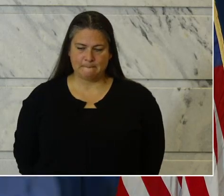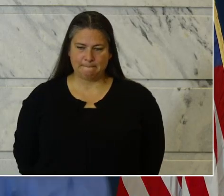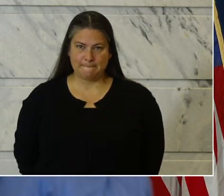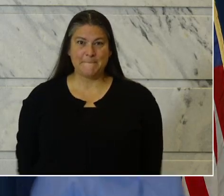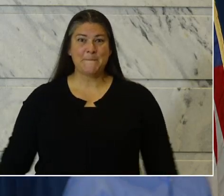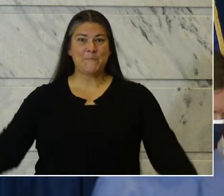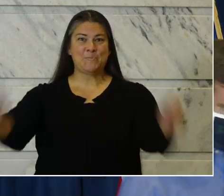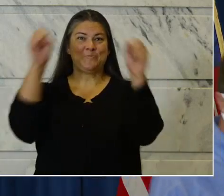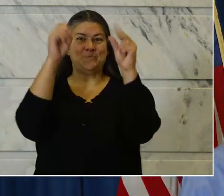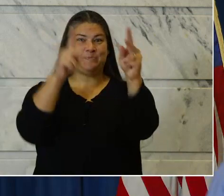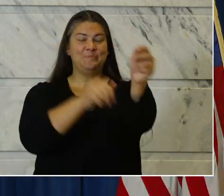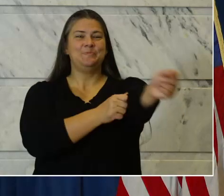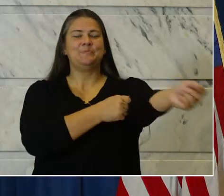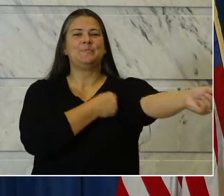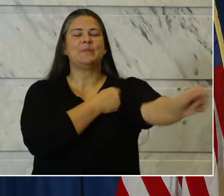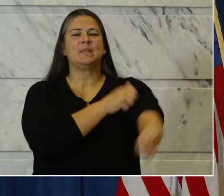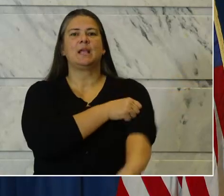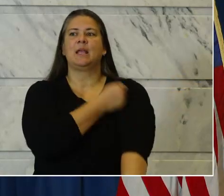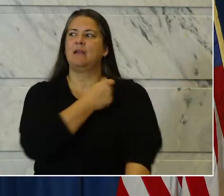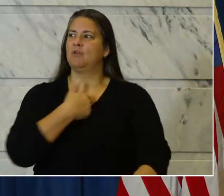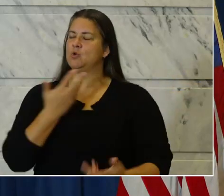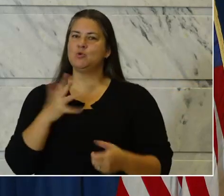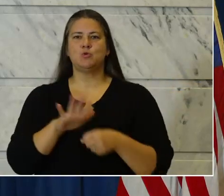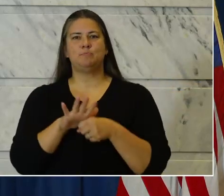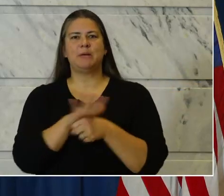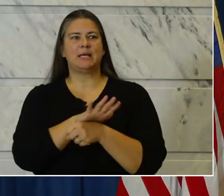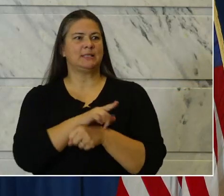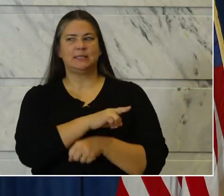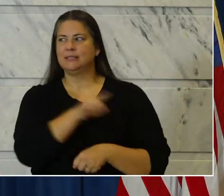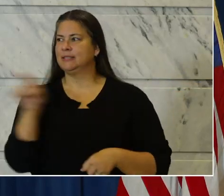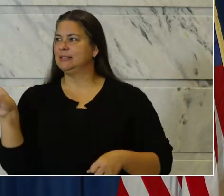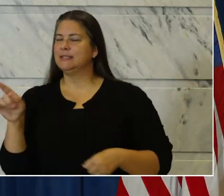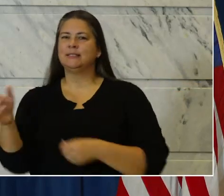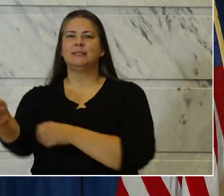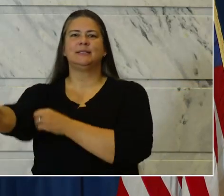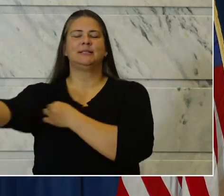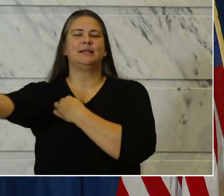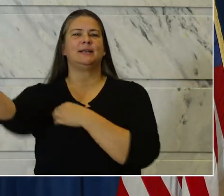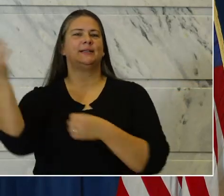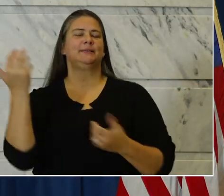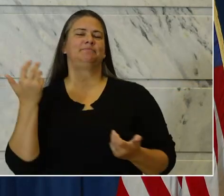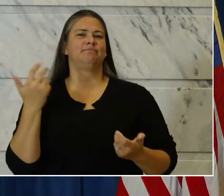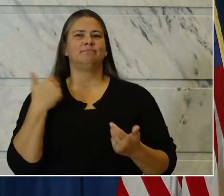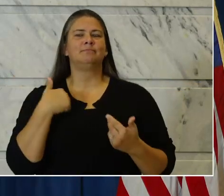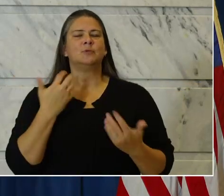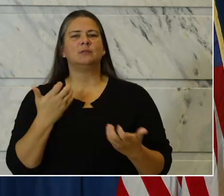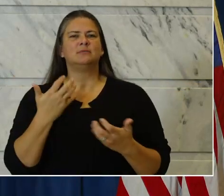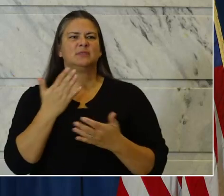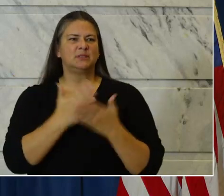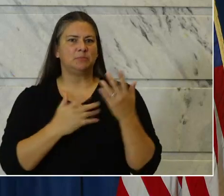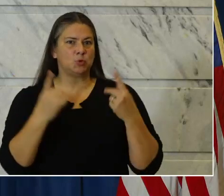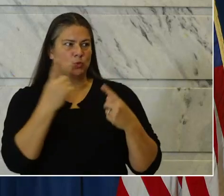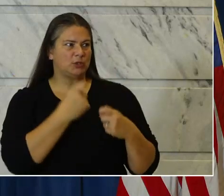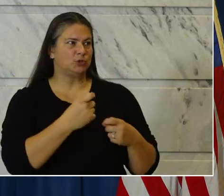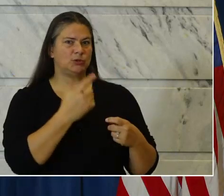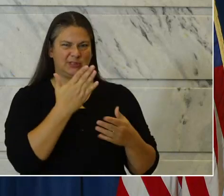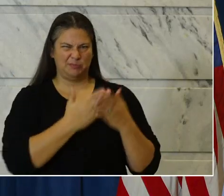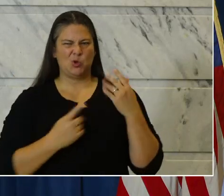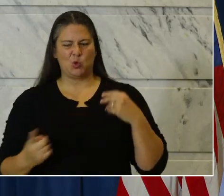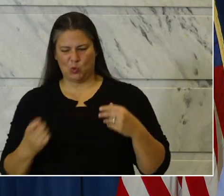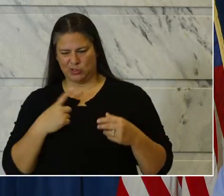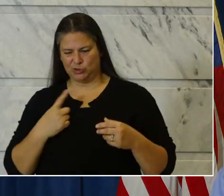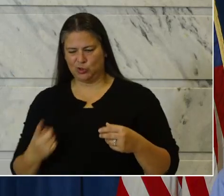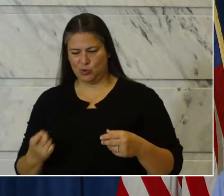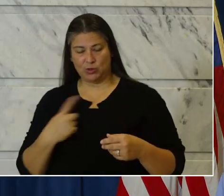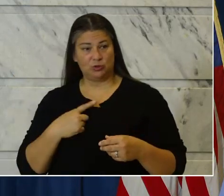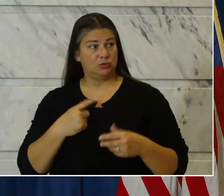All right, we got a packed house of journalists that are here today and just a couple of questions that have been submitted. Nick, you want to